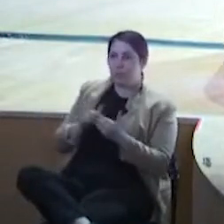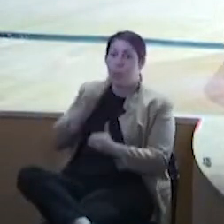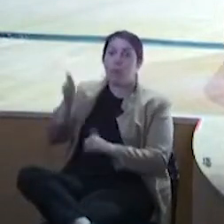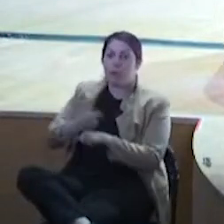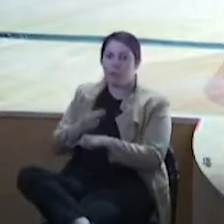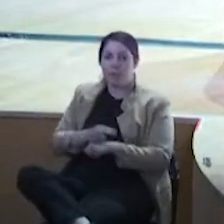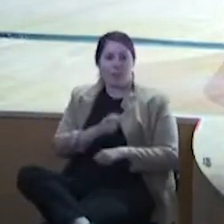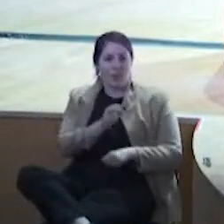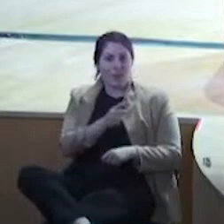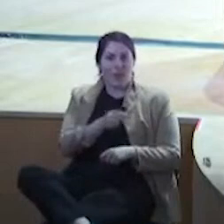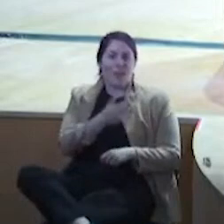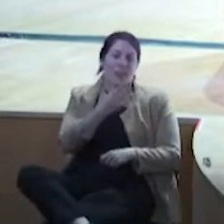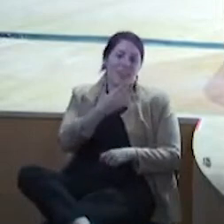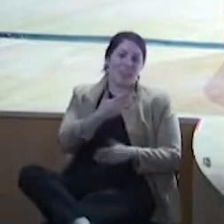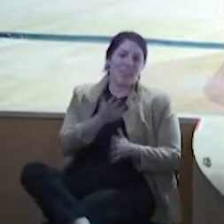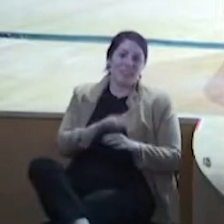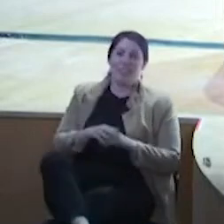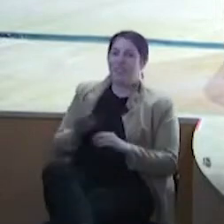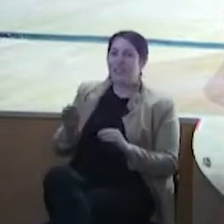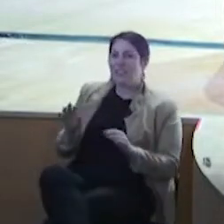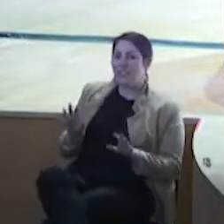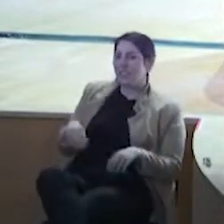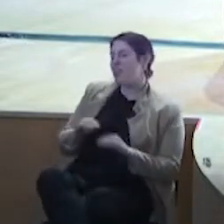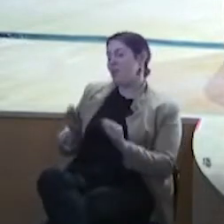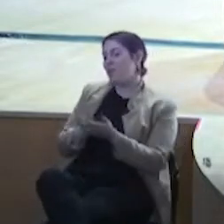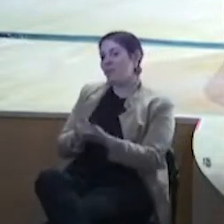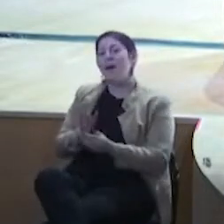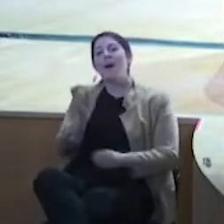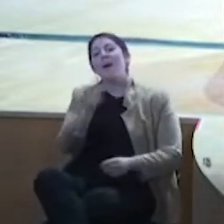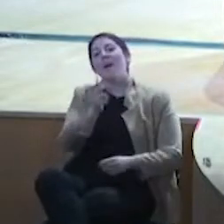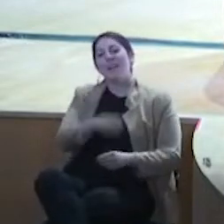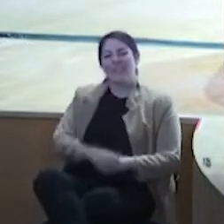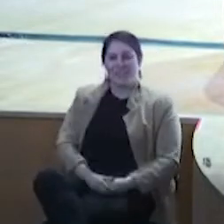so I totally misunderstood. Thank you. No boats. Okay. So.